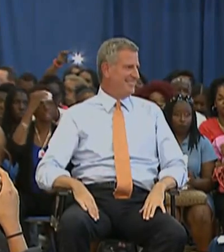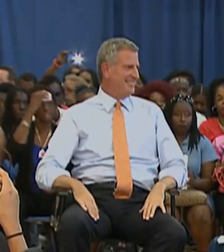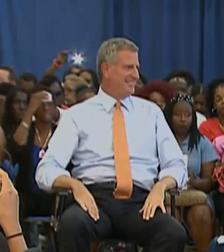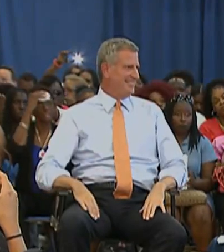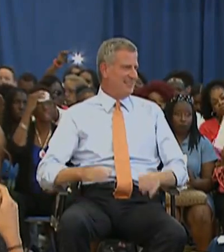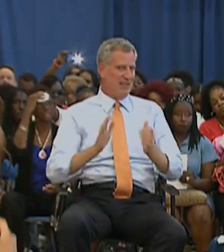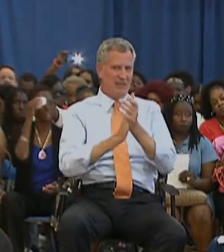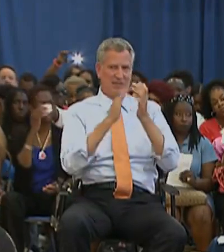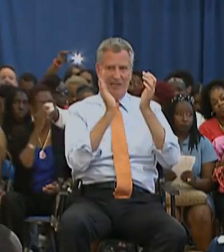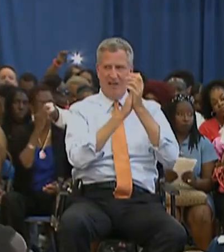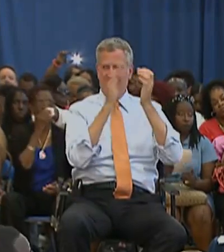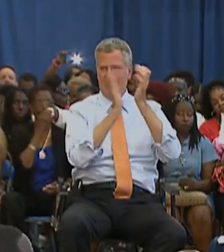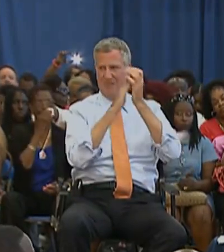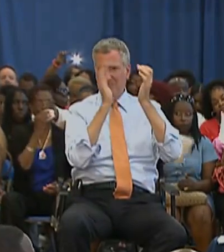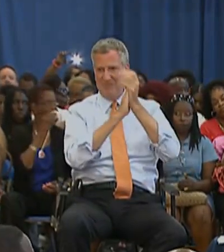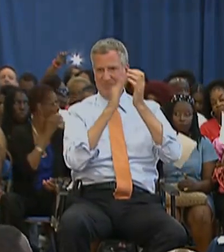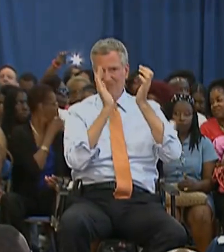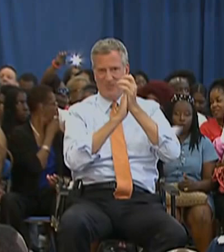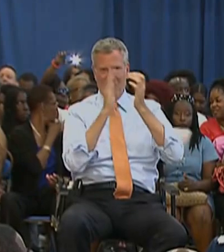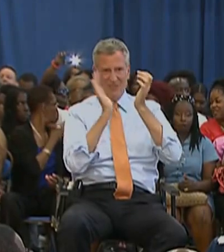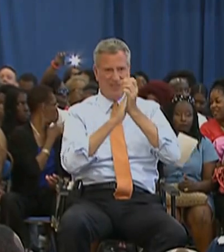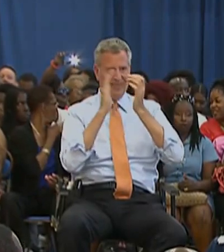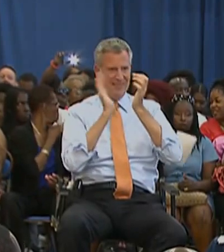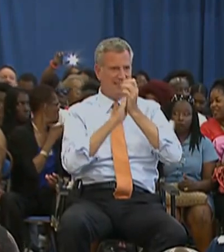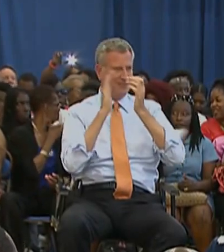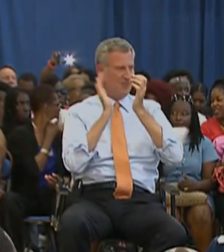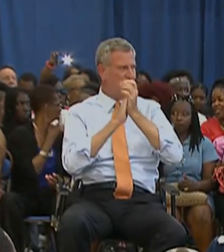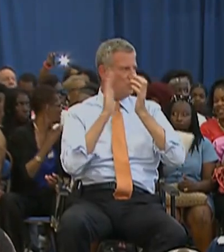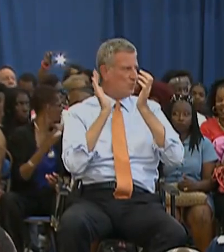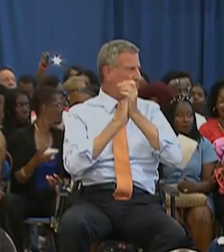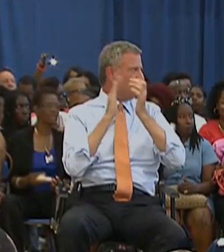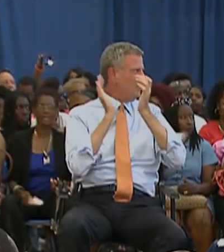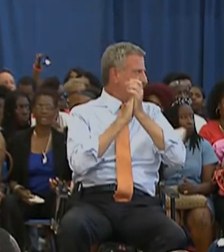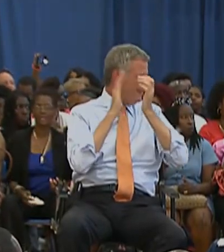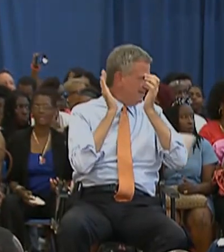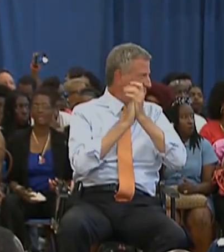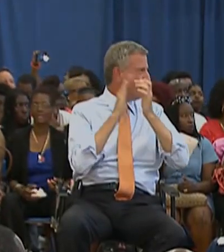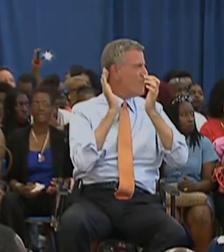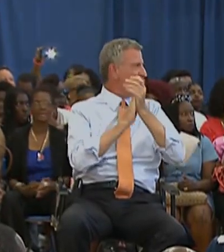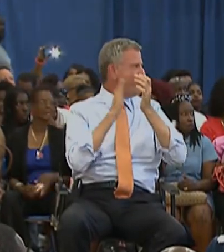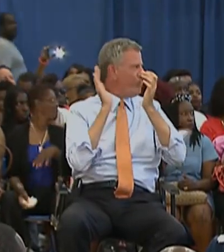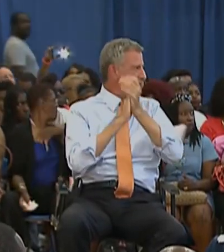Life Camp. I know I saw Life Camp here. There you guys, there you go.